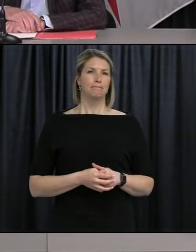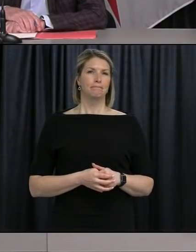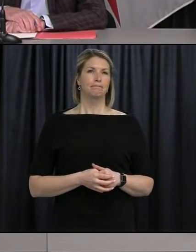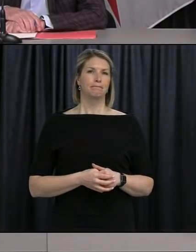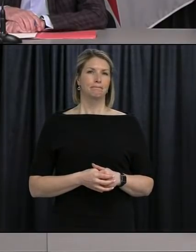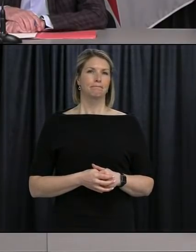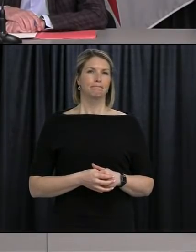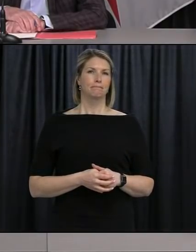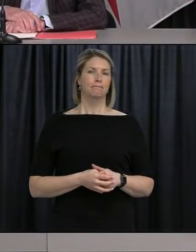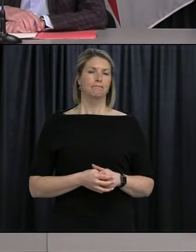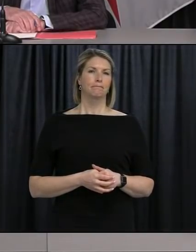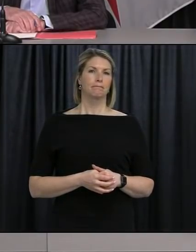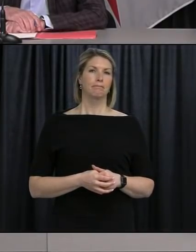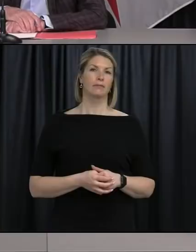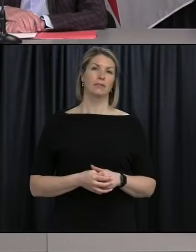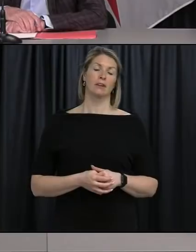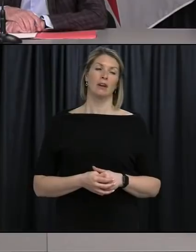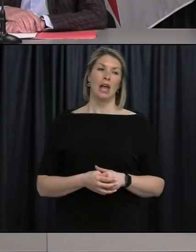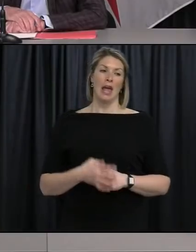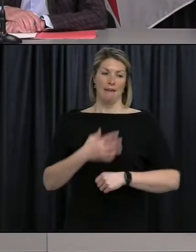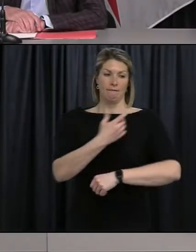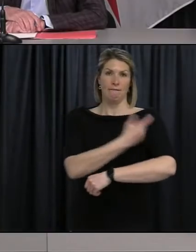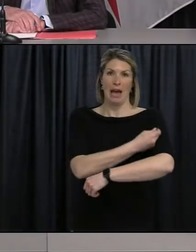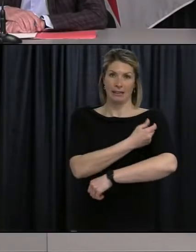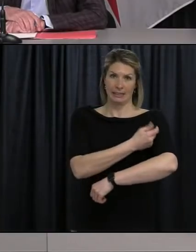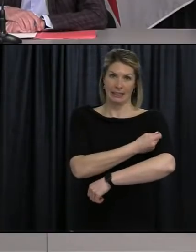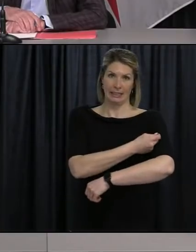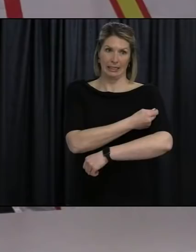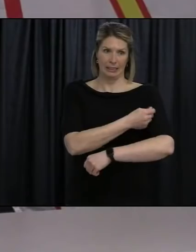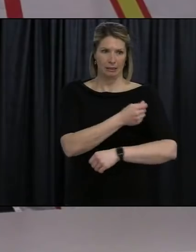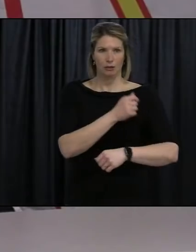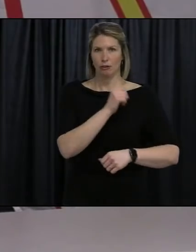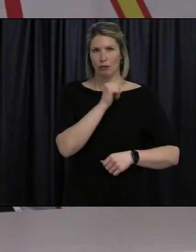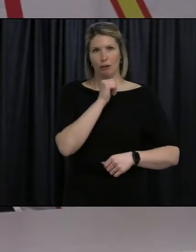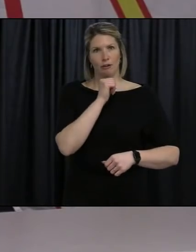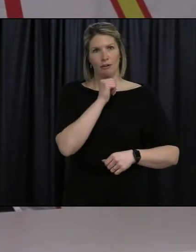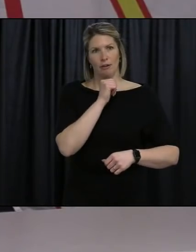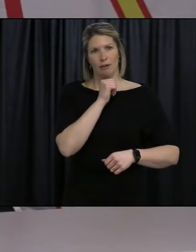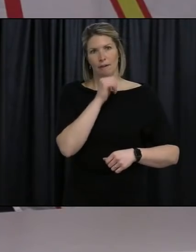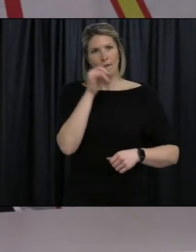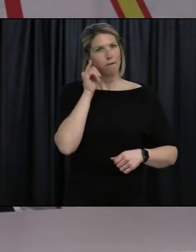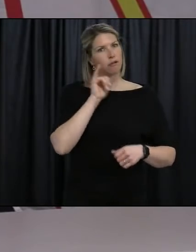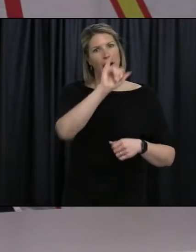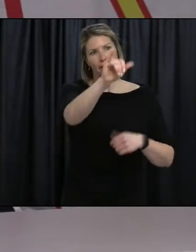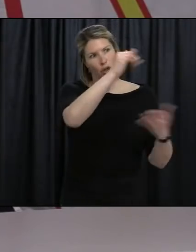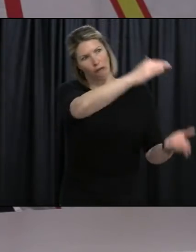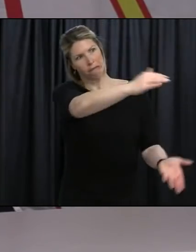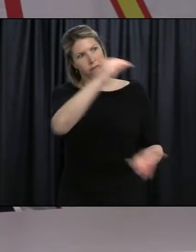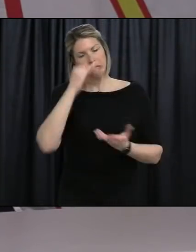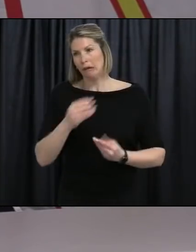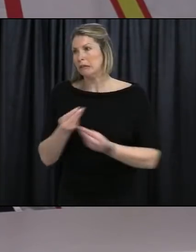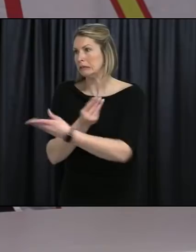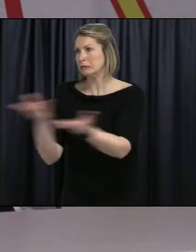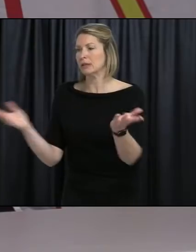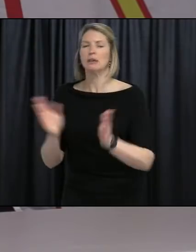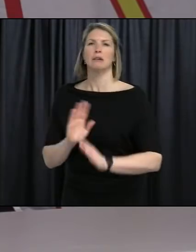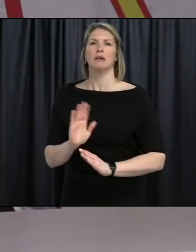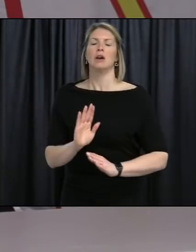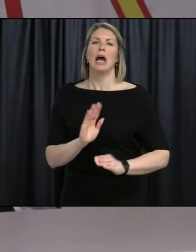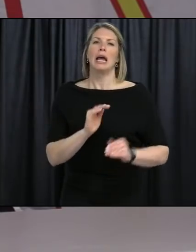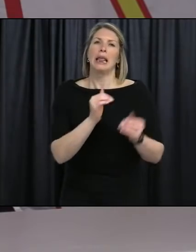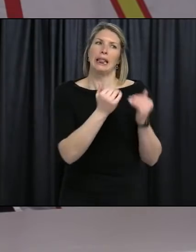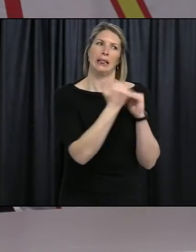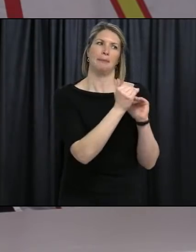we don't have a lot of vaccine, we try to prioritize because we're trying to get those most at risk for